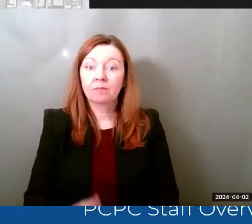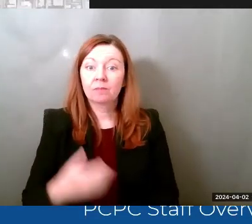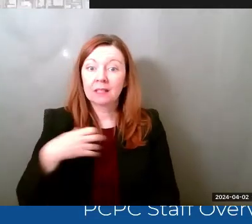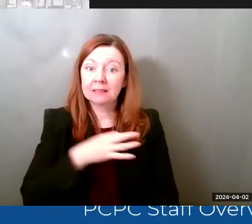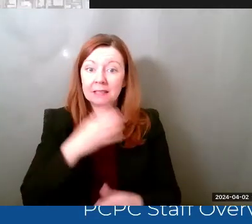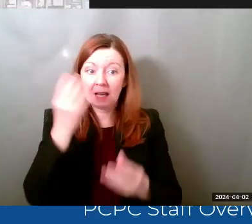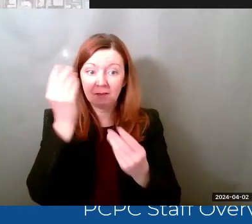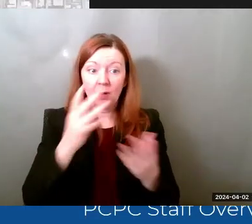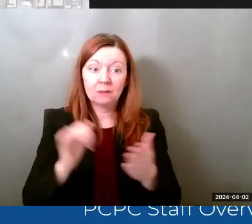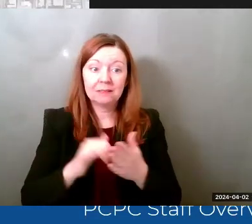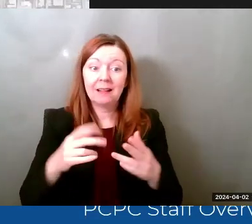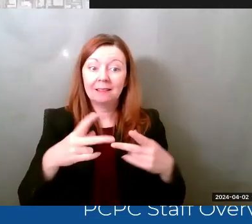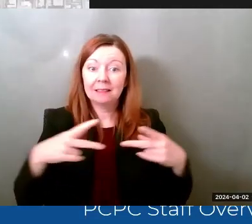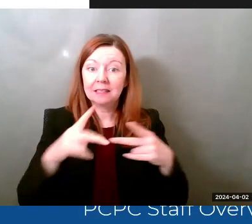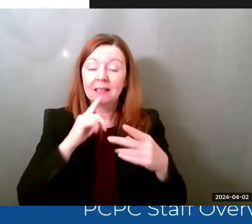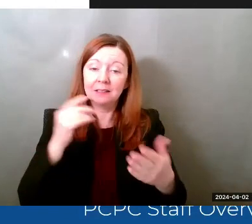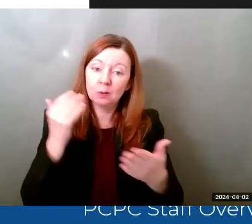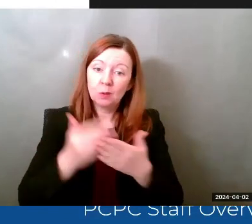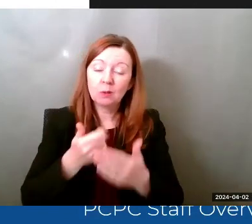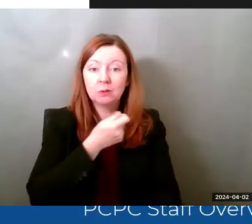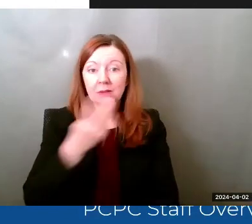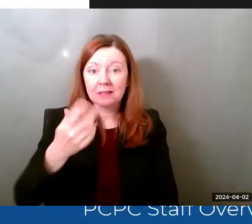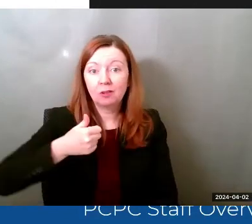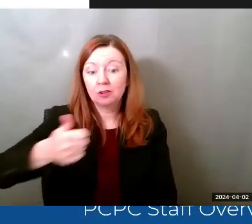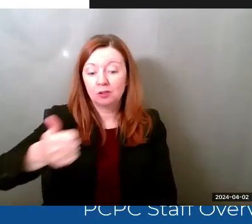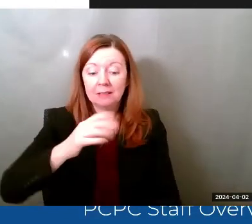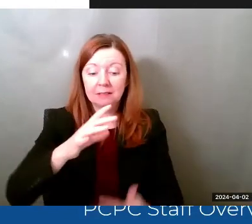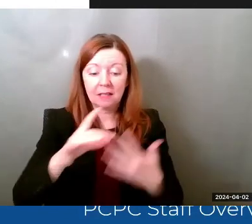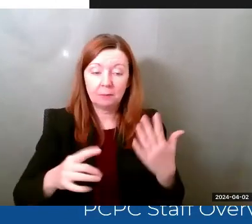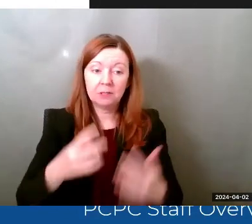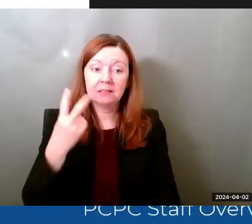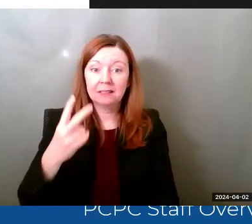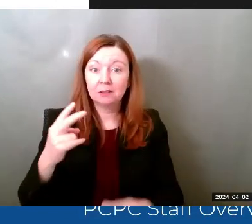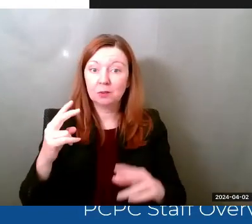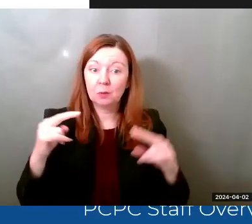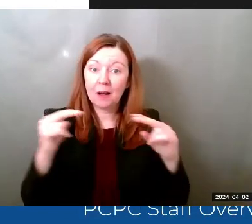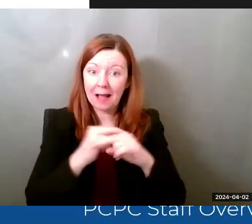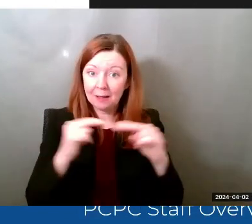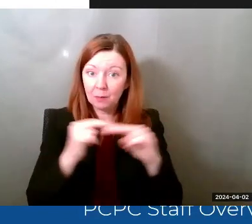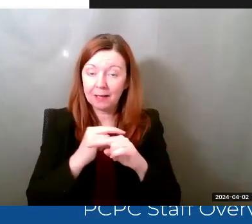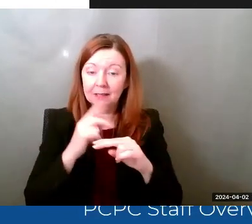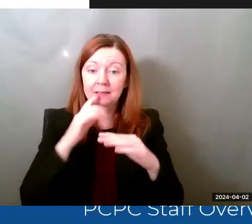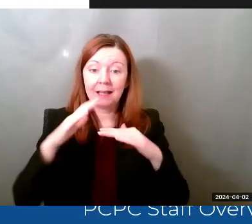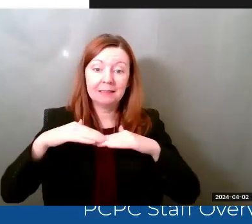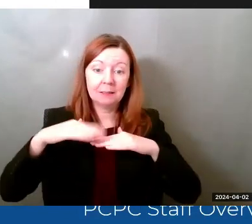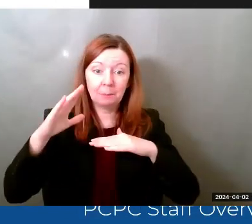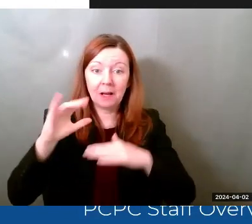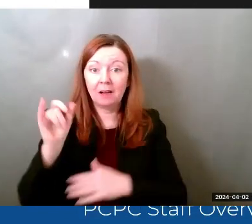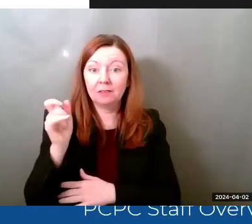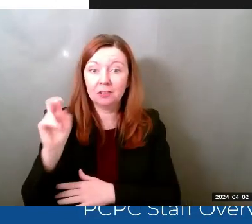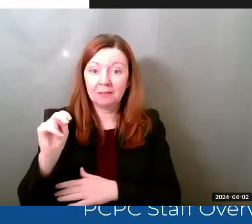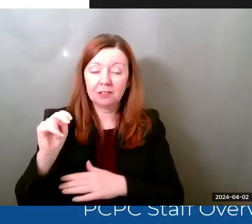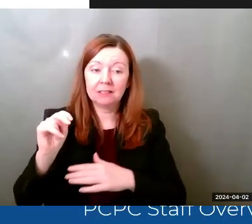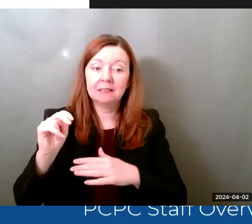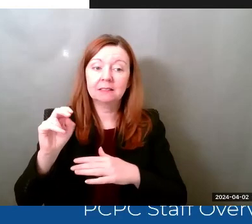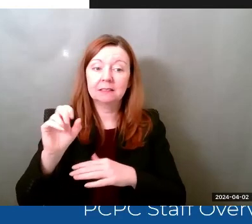Staff notes that the site is close to several transit options and 2 interstate highways and is above Jefferson Station.